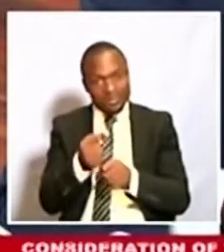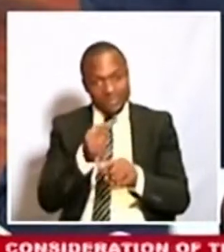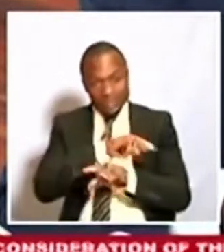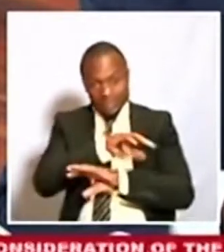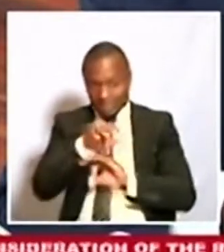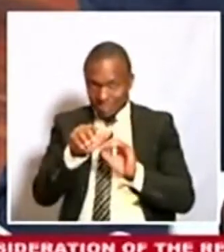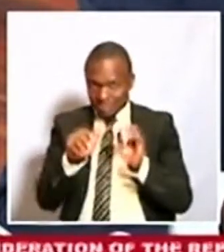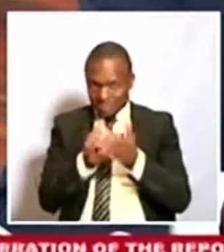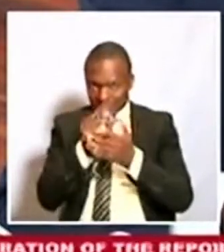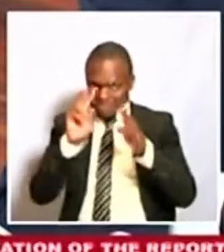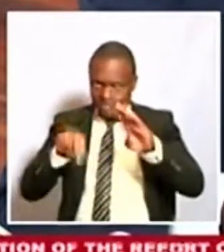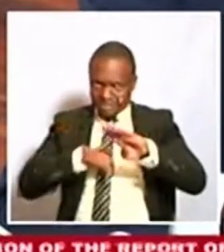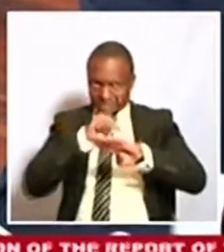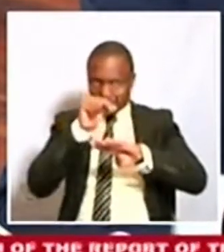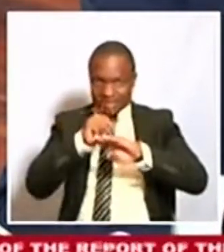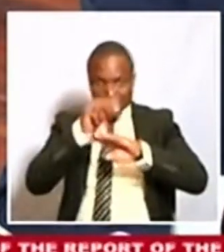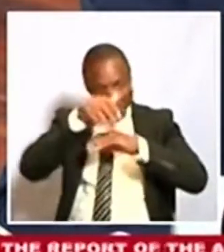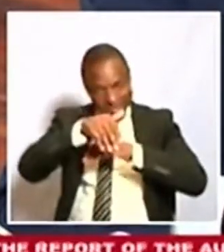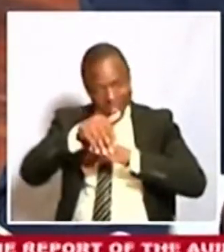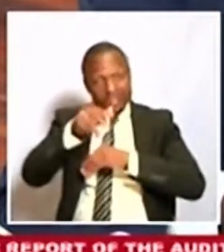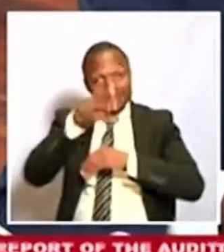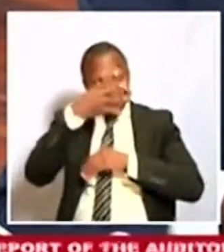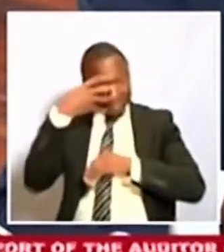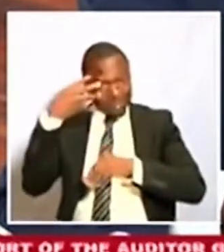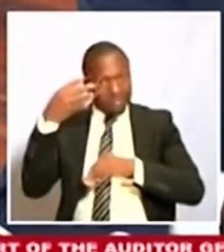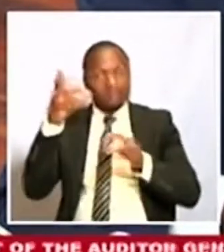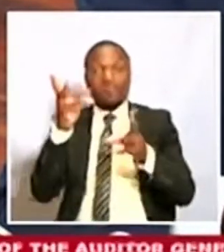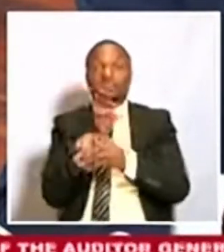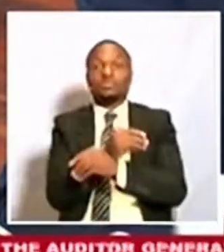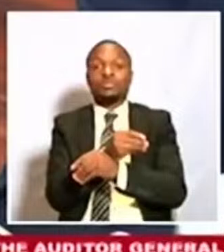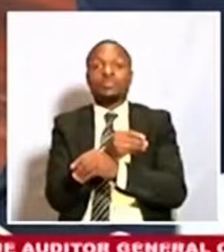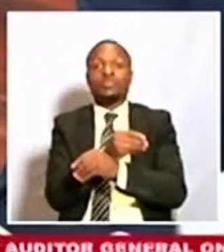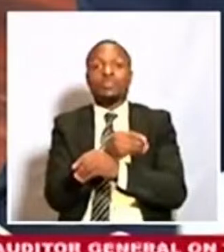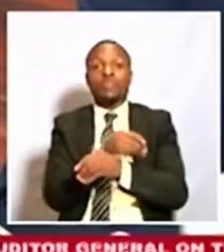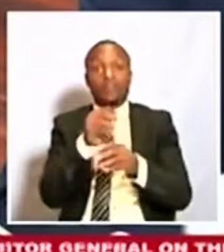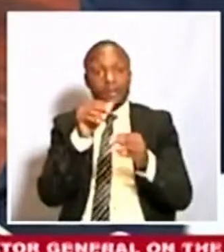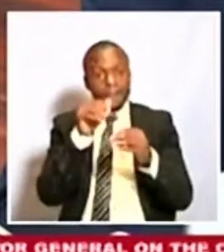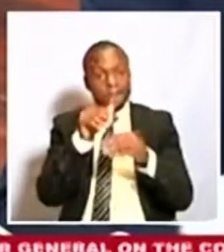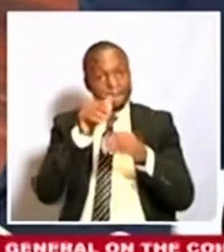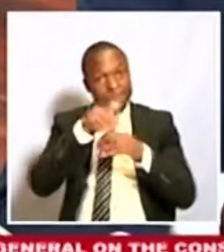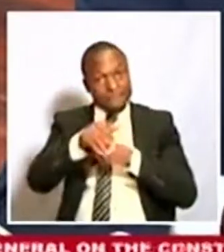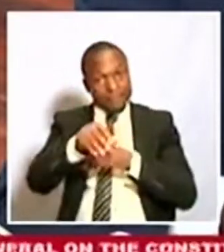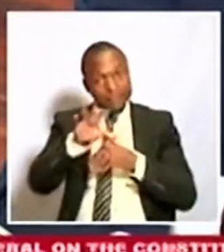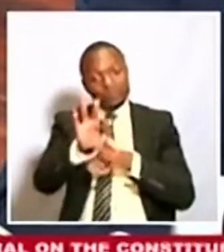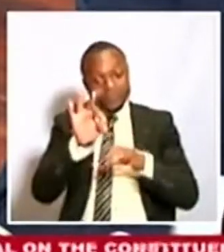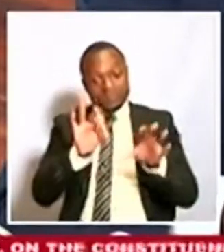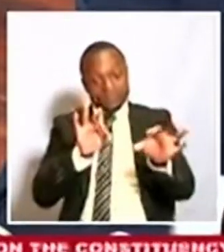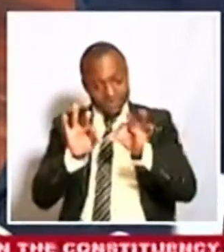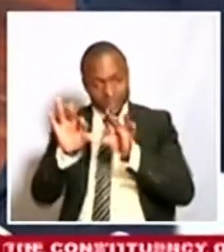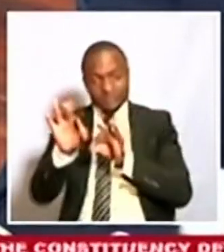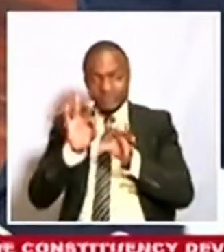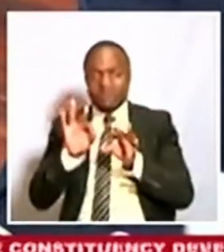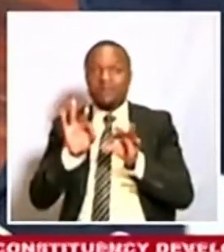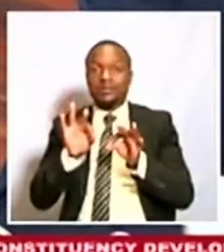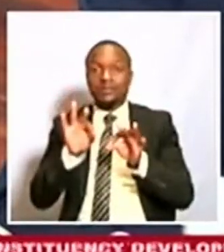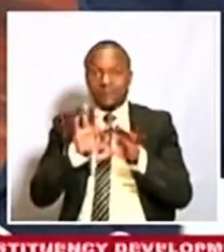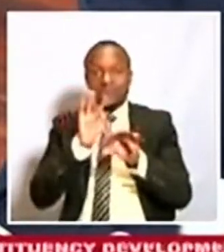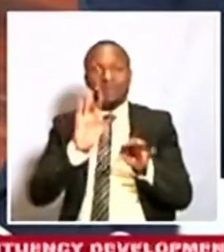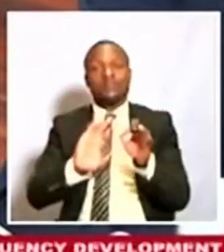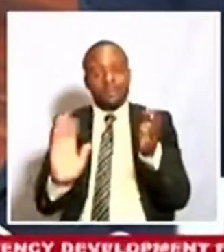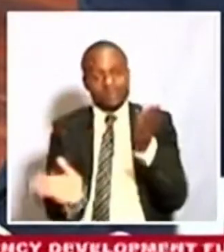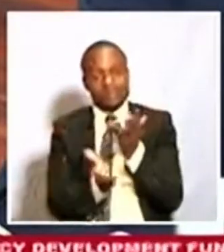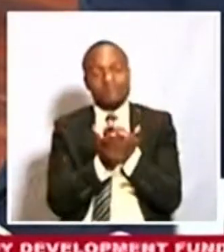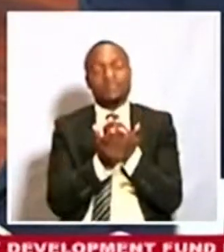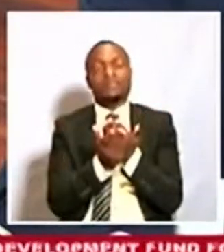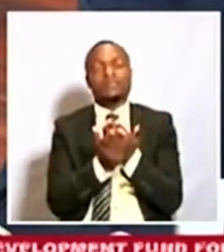the national registration cards that were missing from the applications were retrieved and attached to the application forms as seen